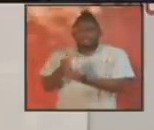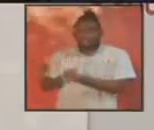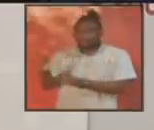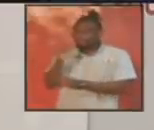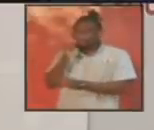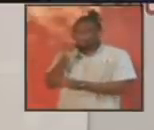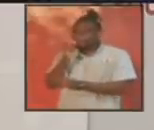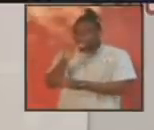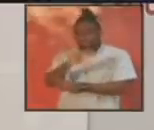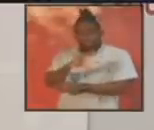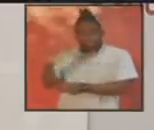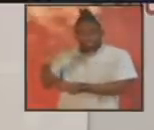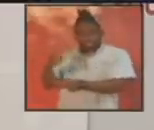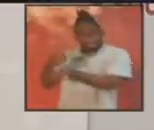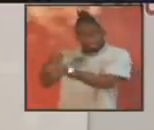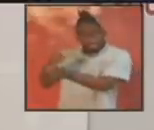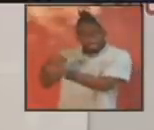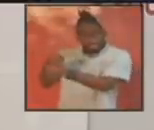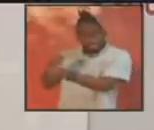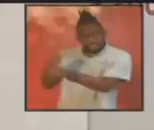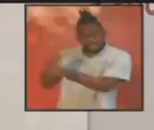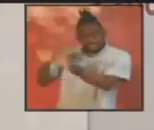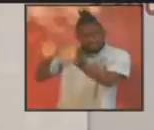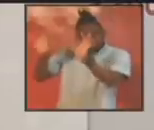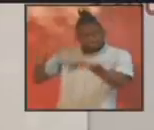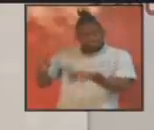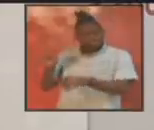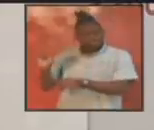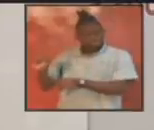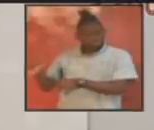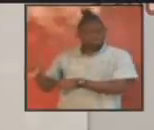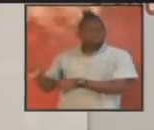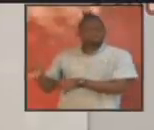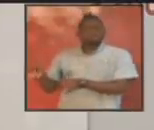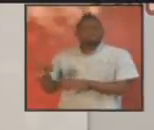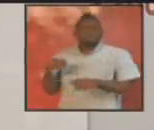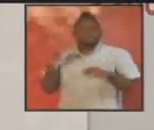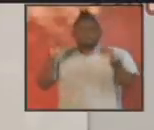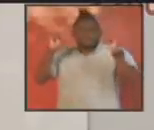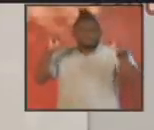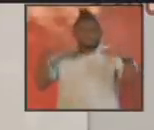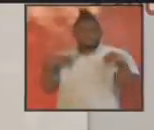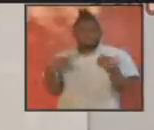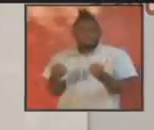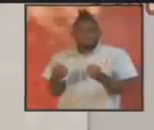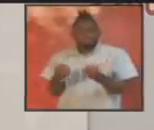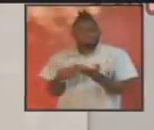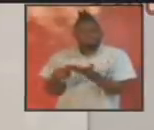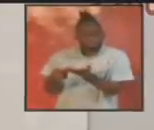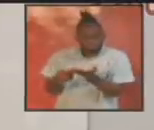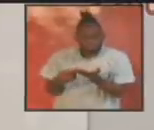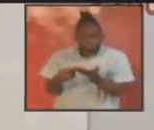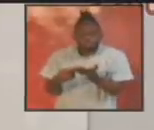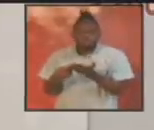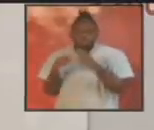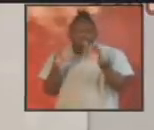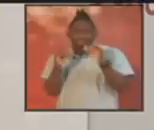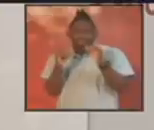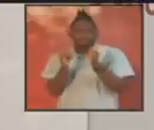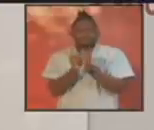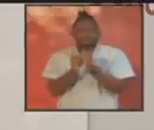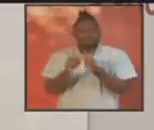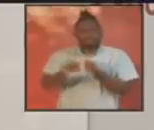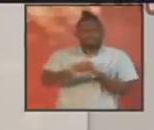the discussions being held by the Ministry of Health, the procurement efforts being led by and conducted by the Ministry of